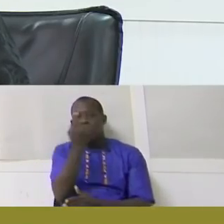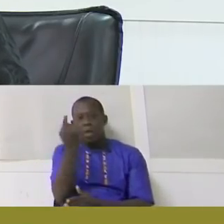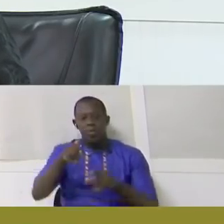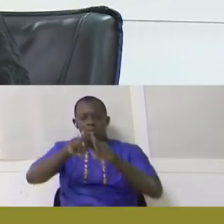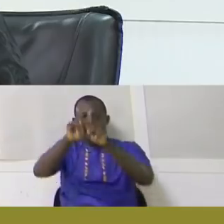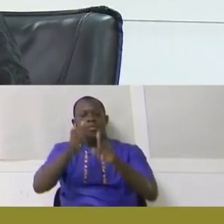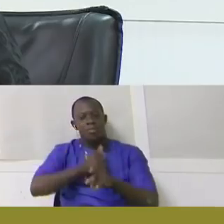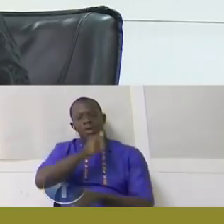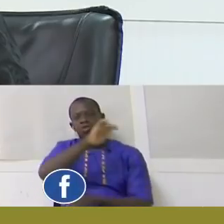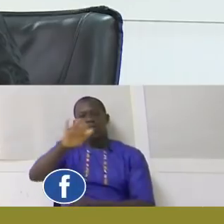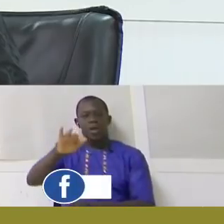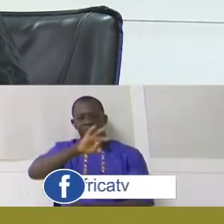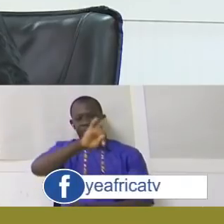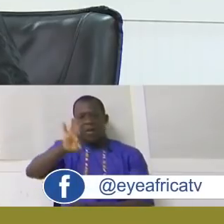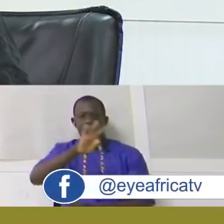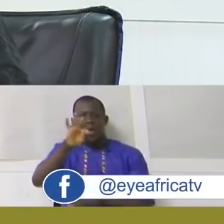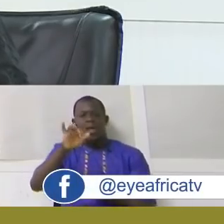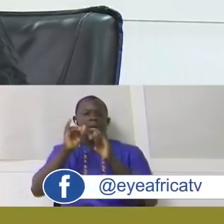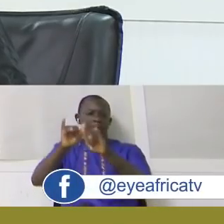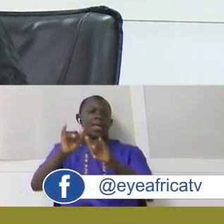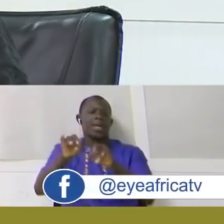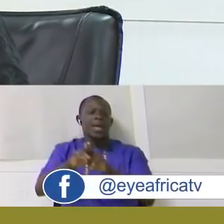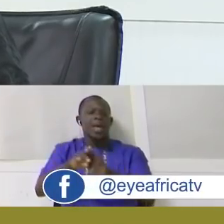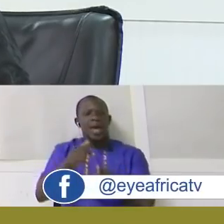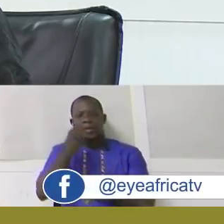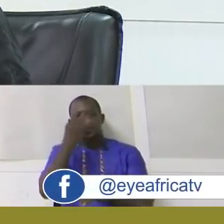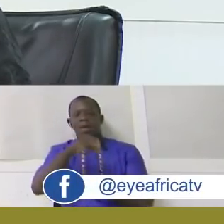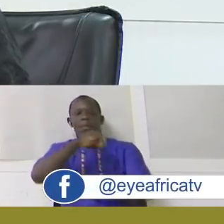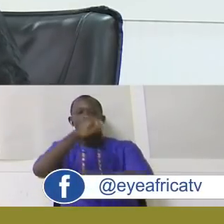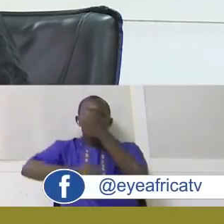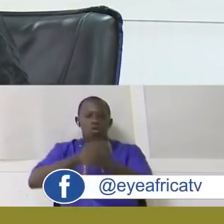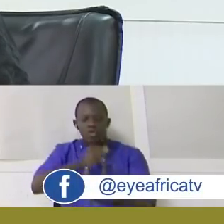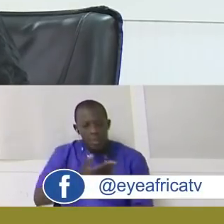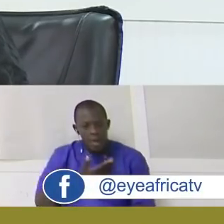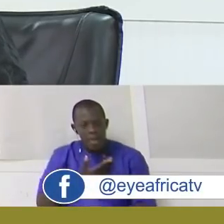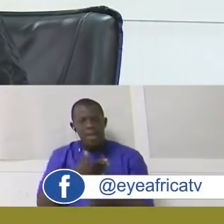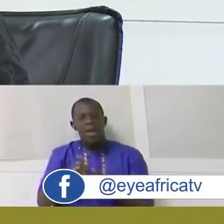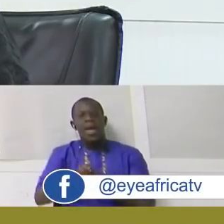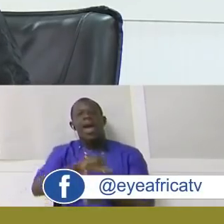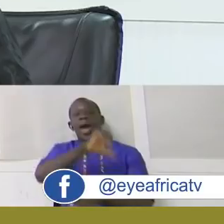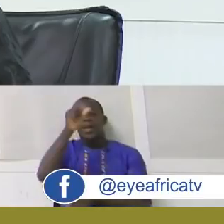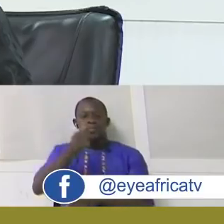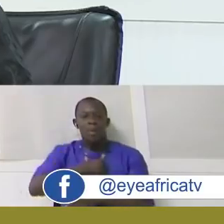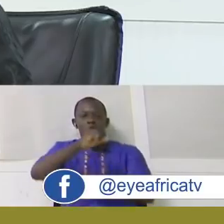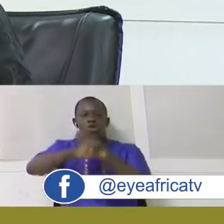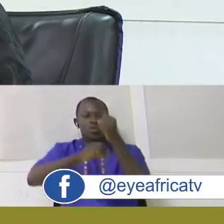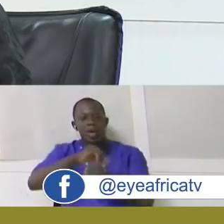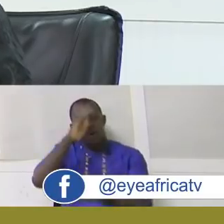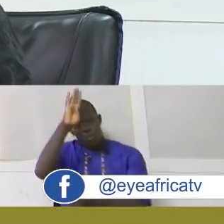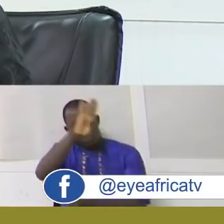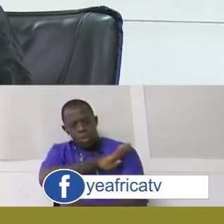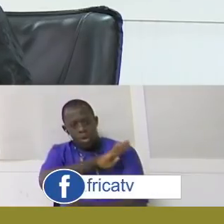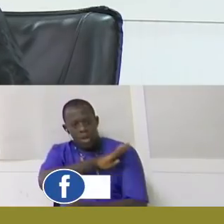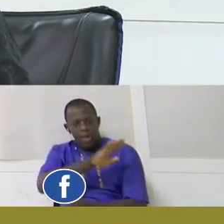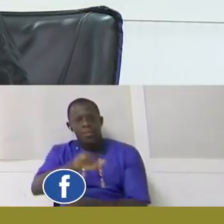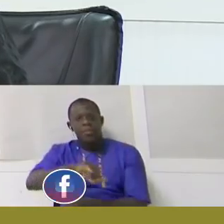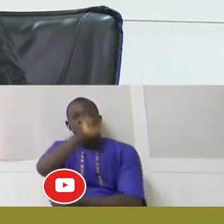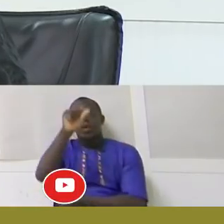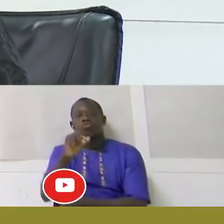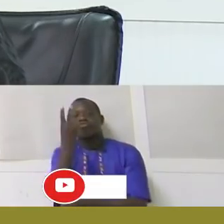it's only me and my family who are there. I said, my husband, my husband's older